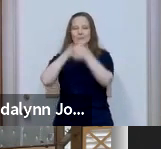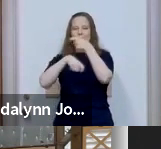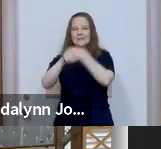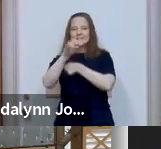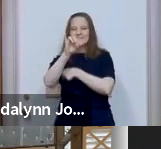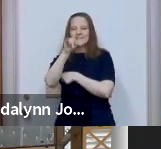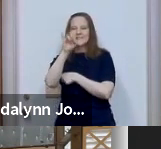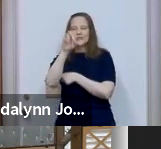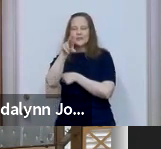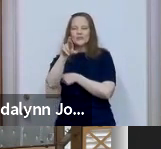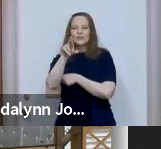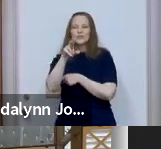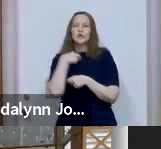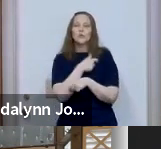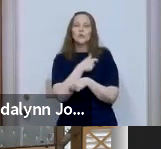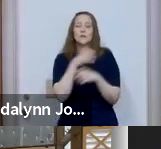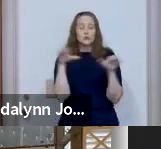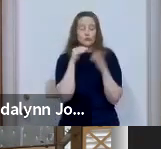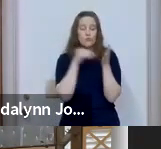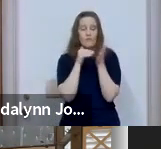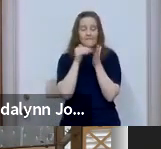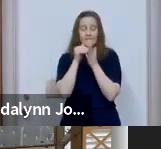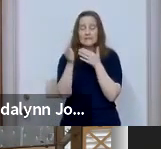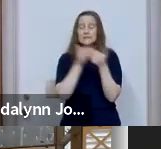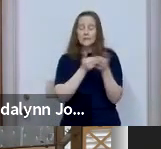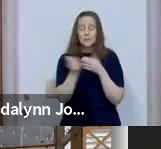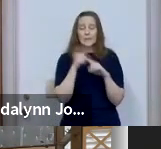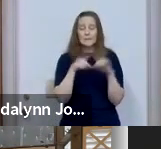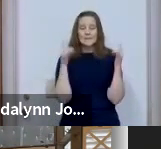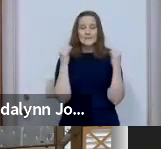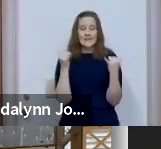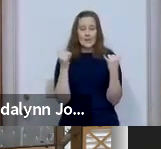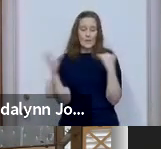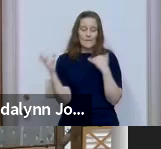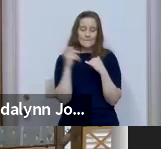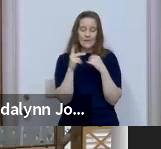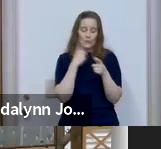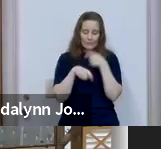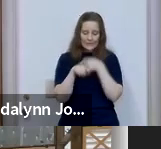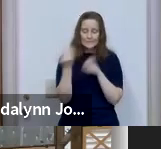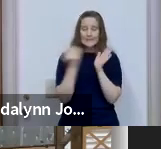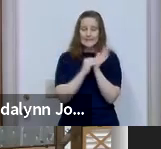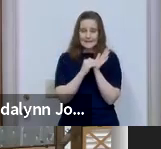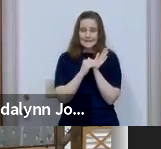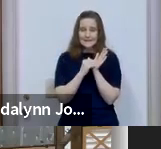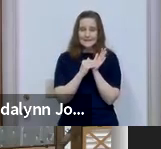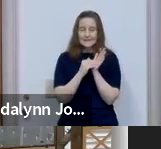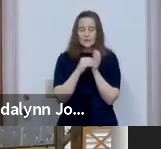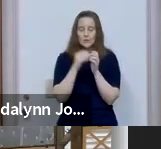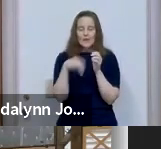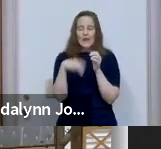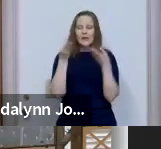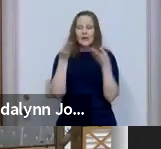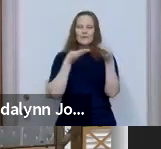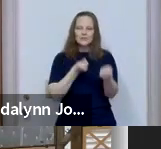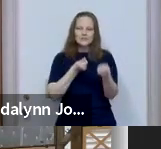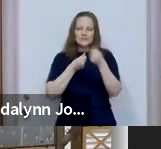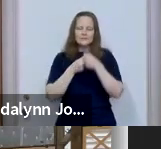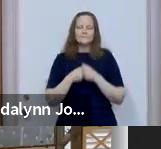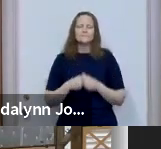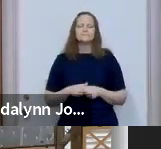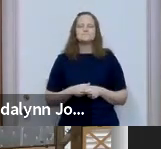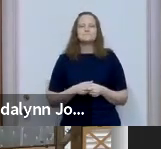filters, which we do on a routine basis anyway, but now we're going back and replacing them with a higher efficiency set of